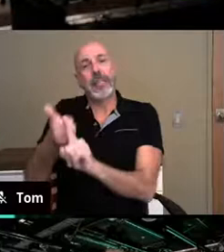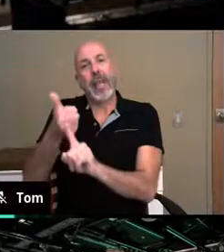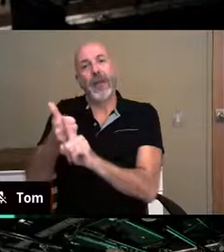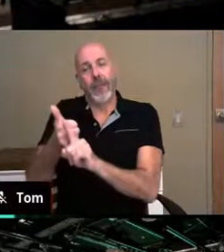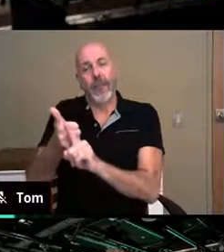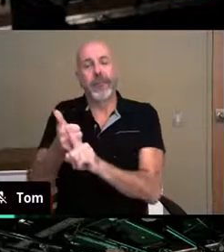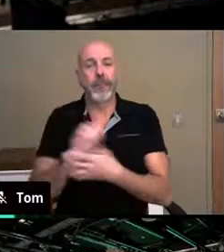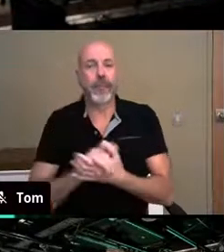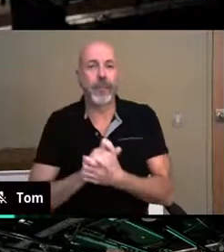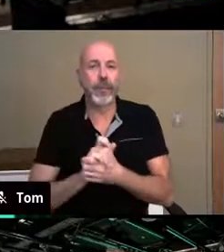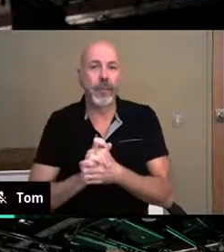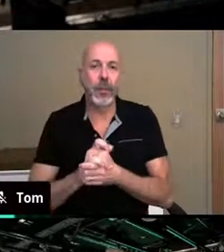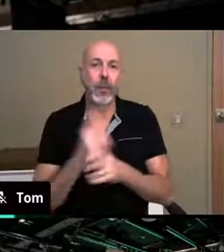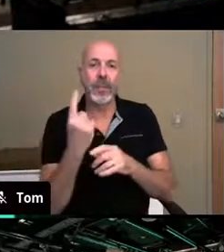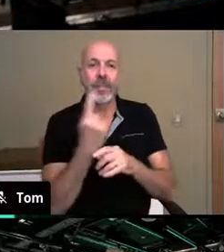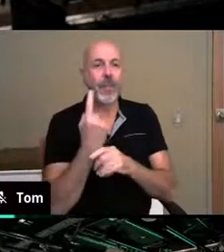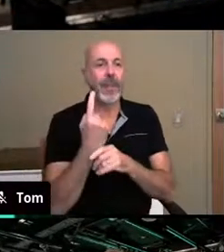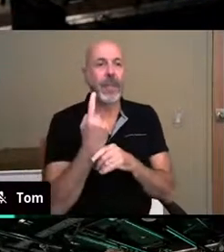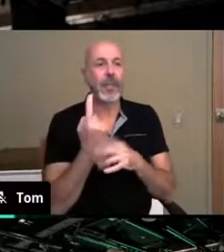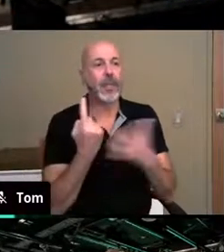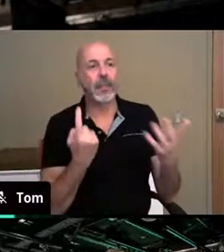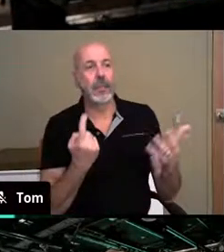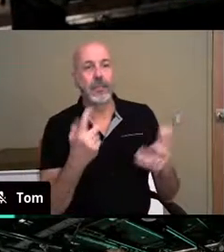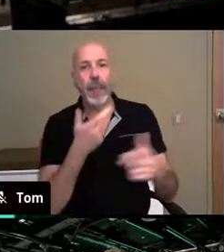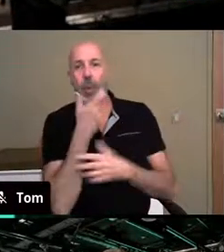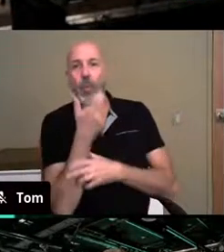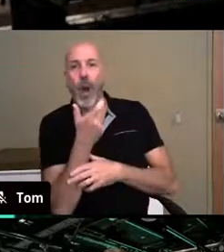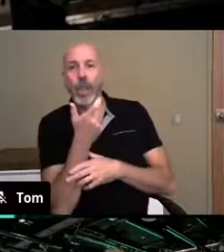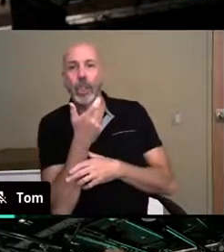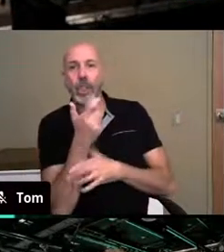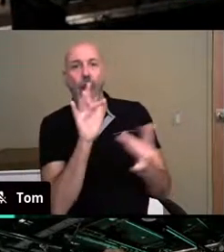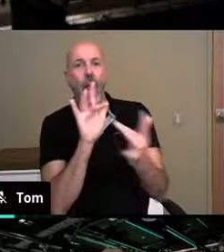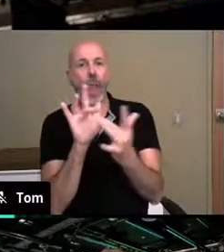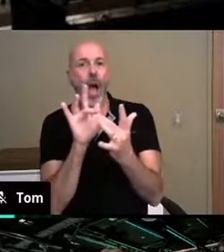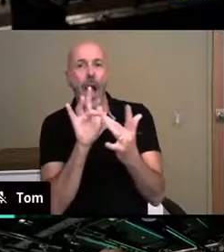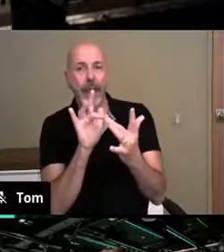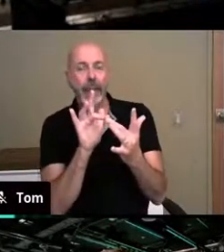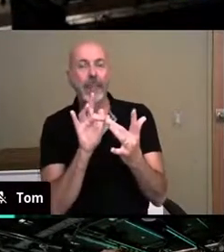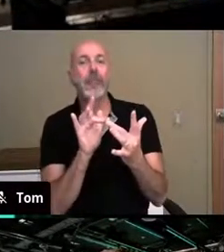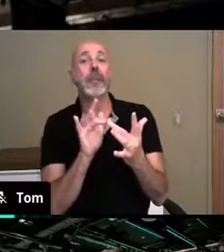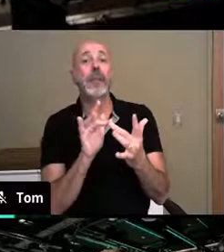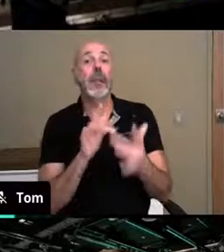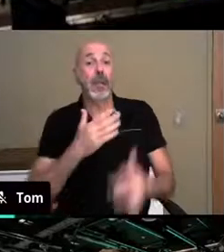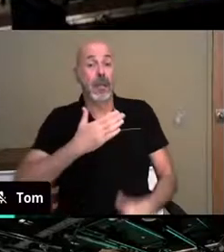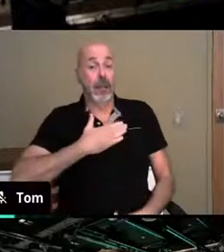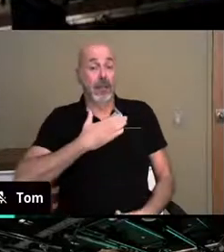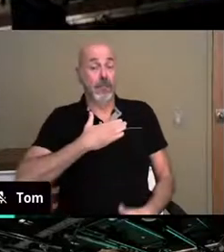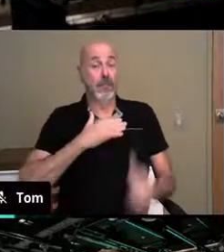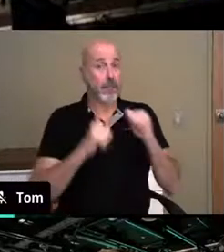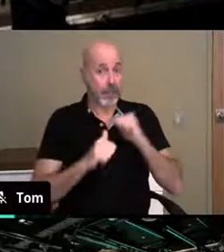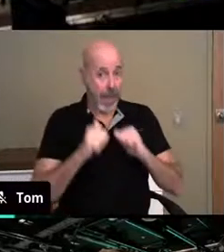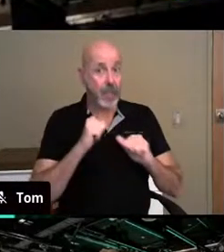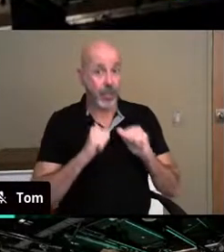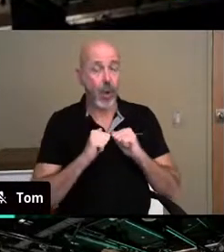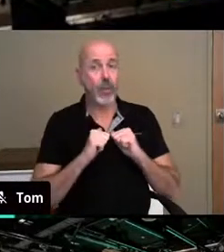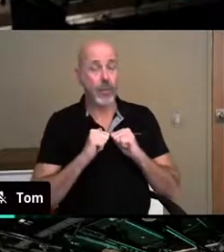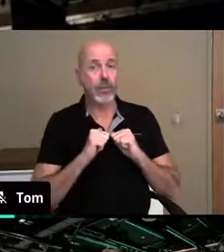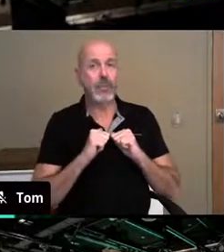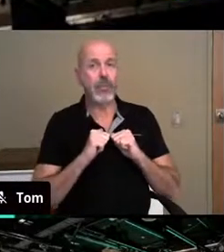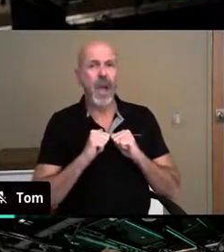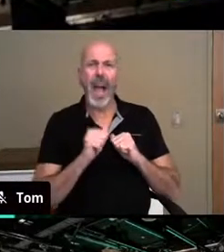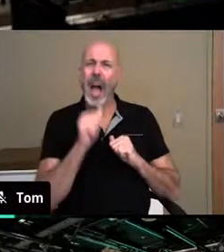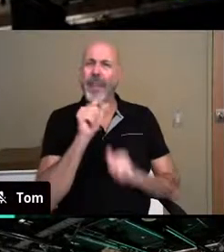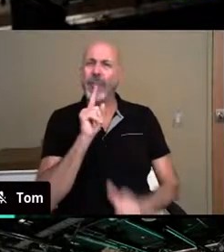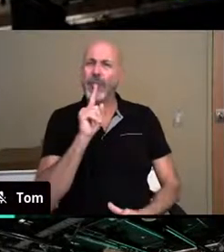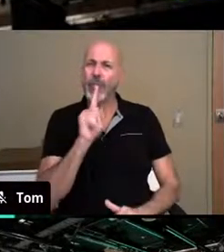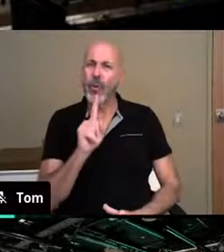or something that you watch online. Regarding my broadcast, I'm not